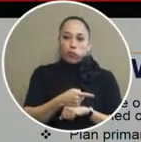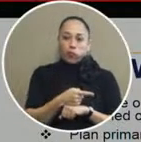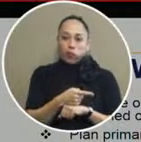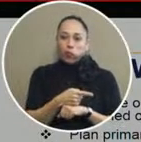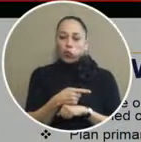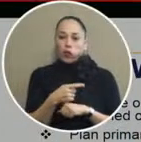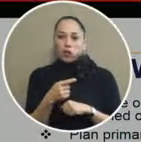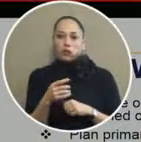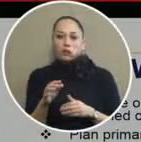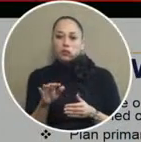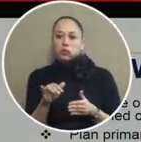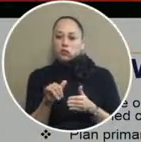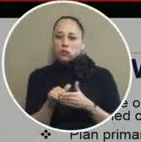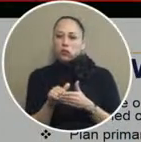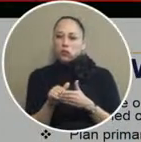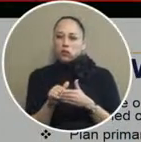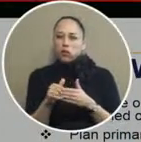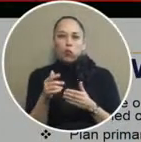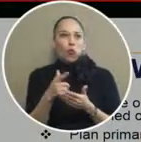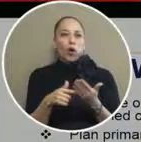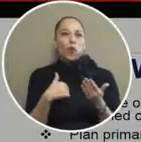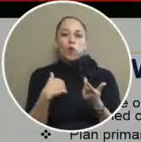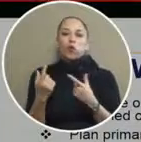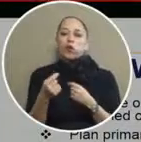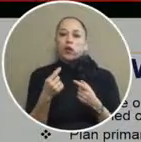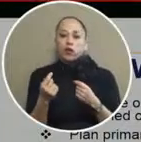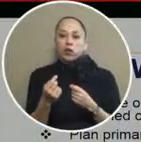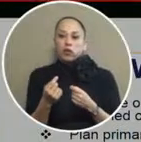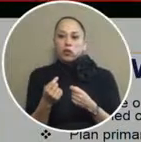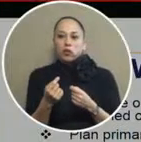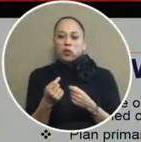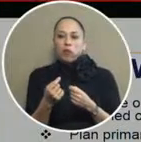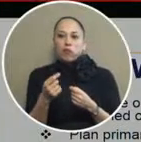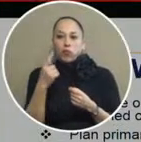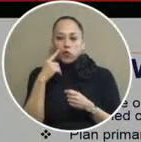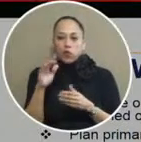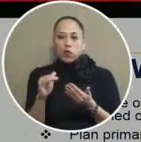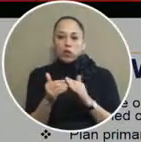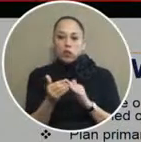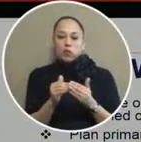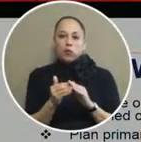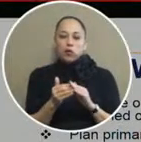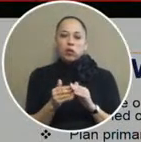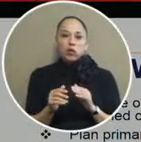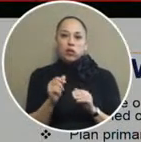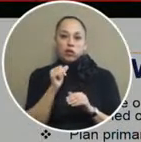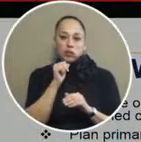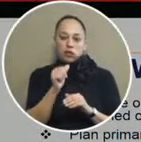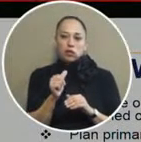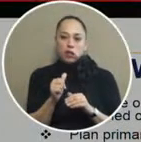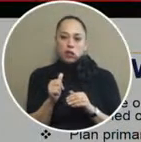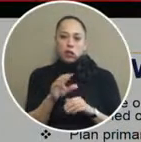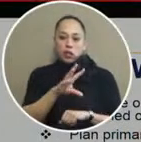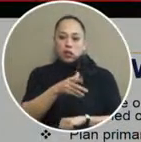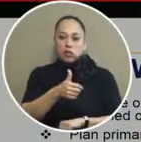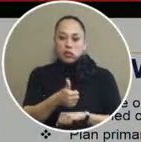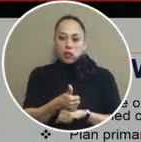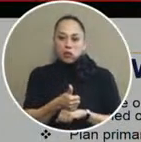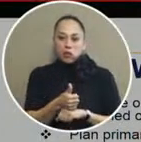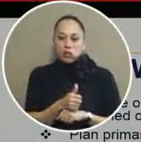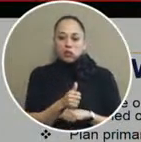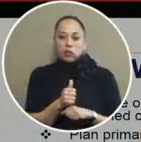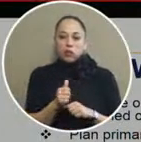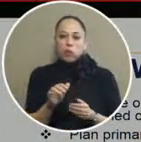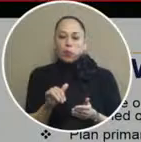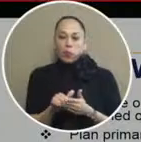positive cases. And if you look at where we are at this point, we as a community have not seen that. So we think that will start establishing that downward